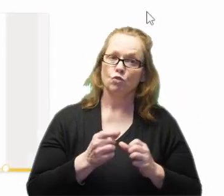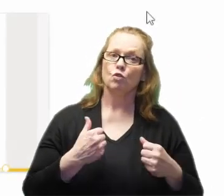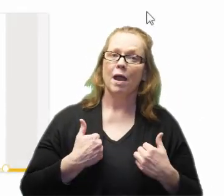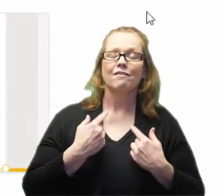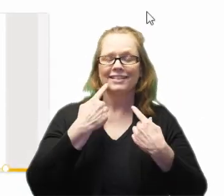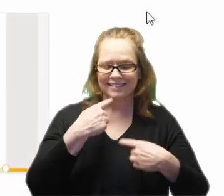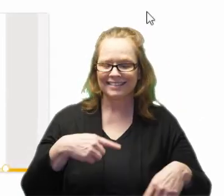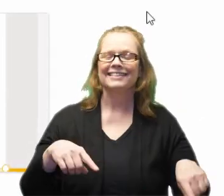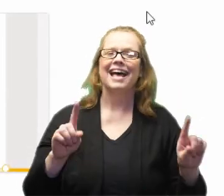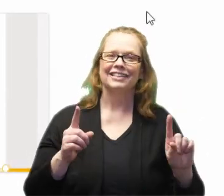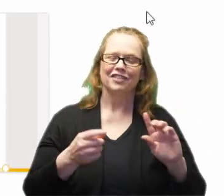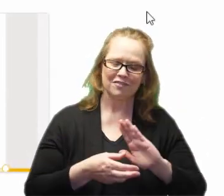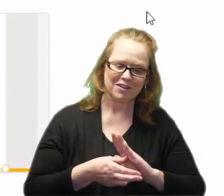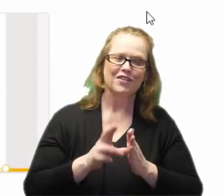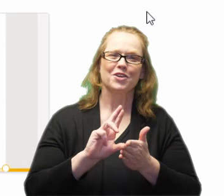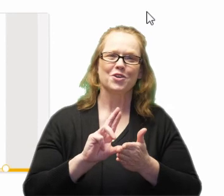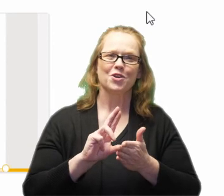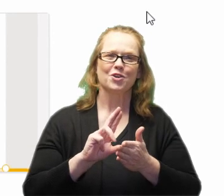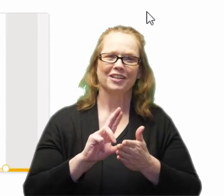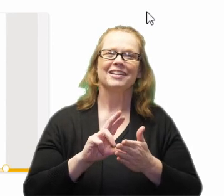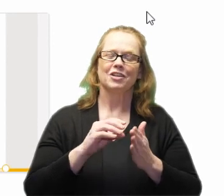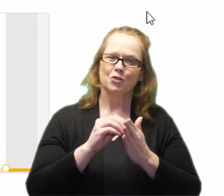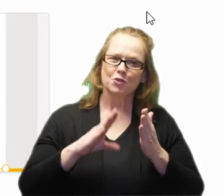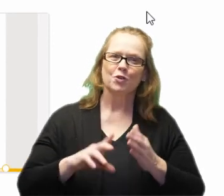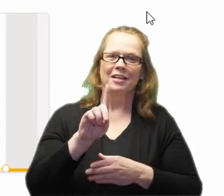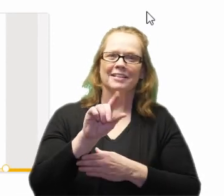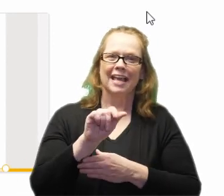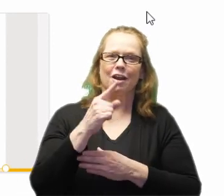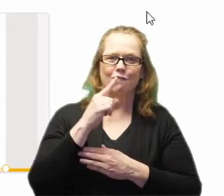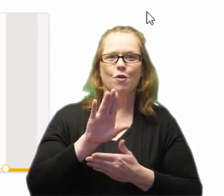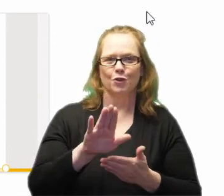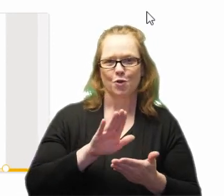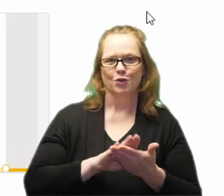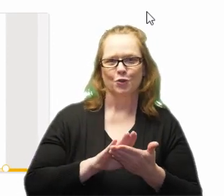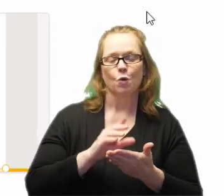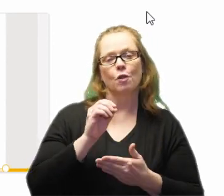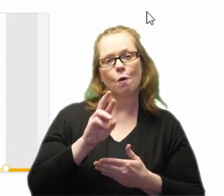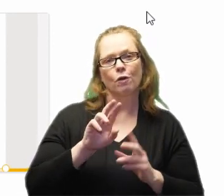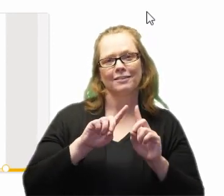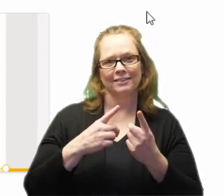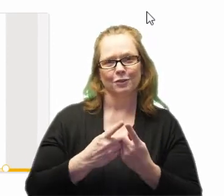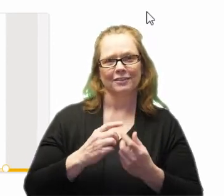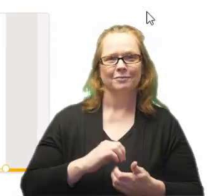You have successfully reviewed the student data for your school or district.